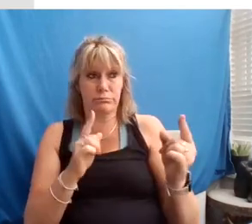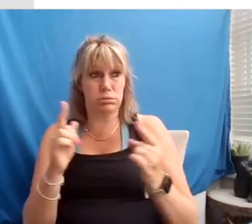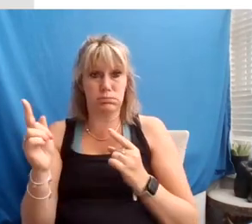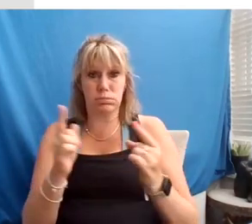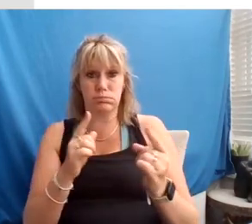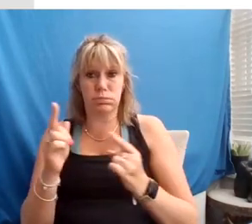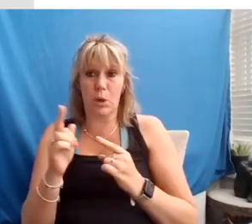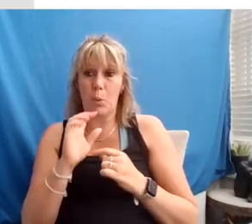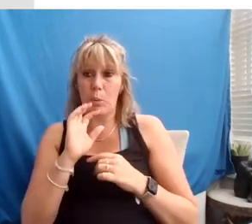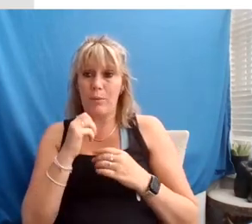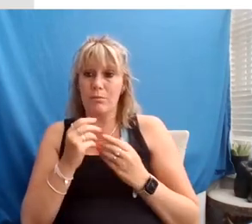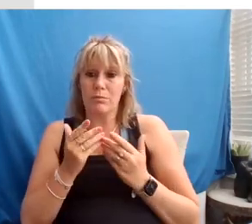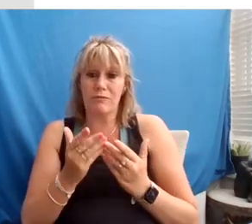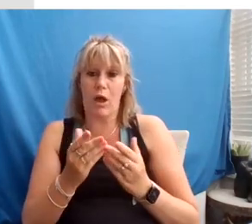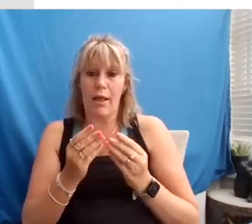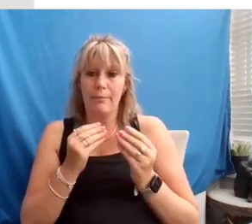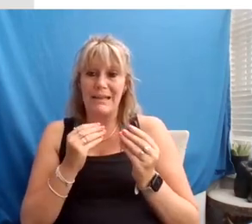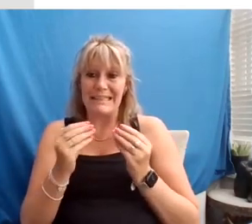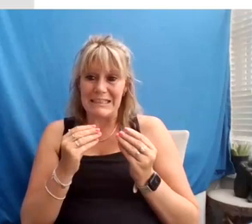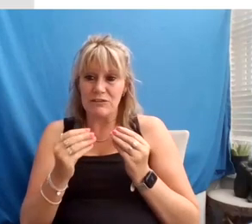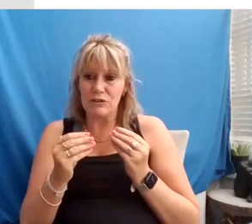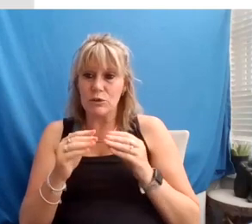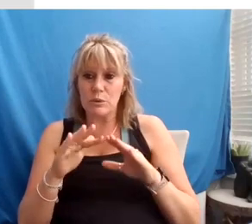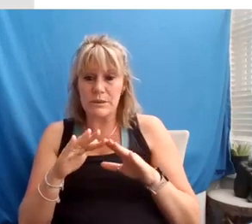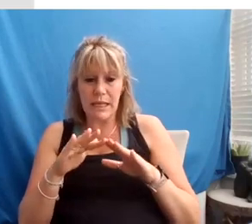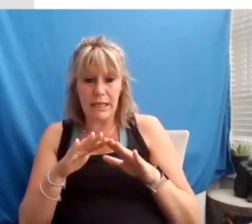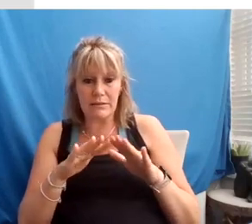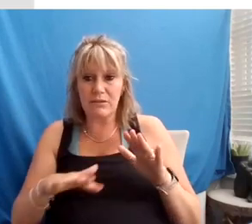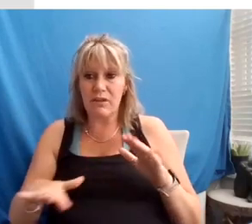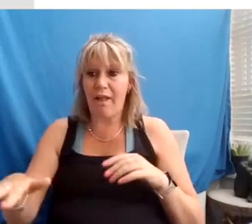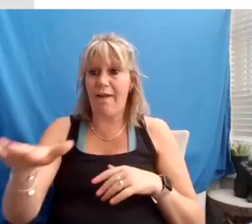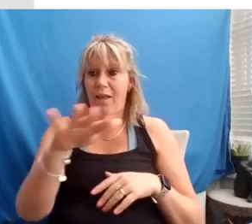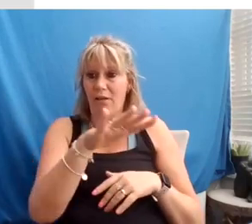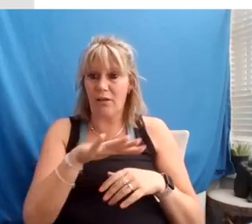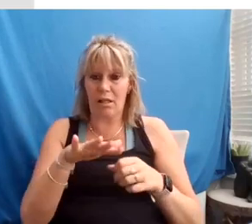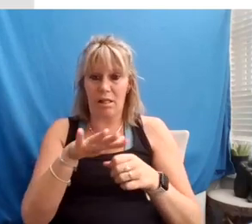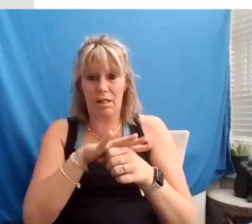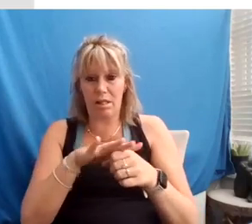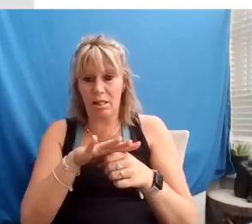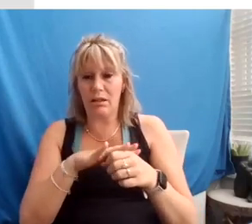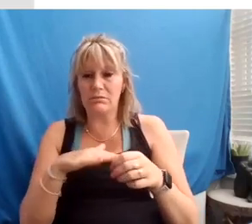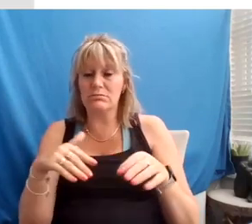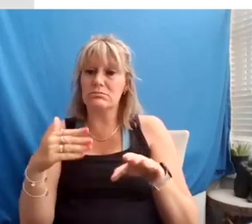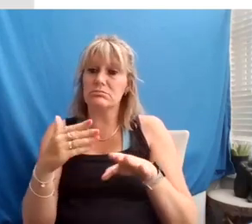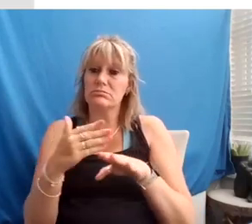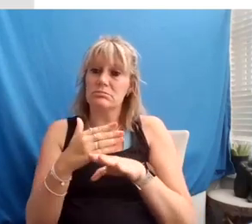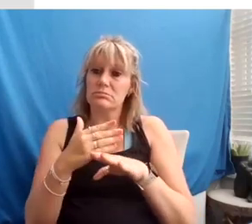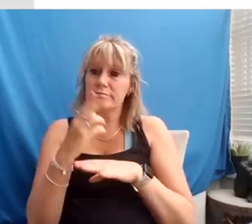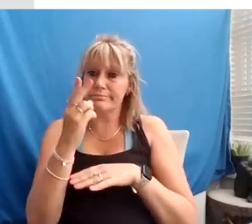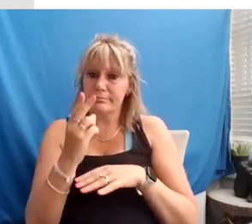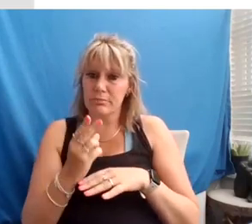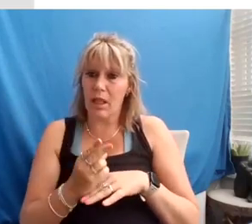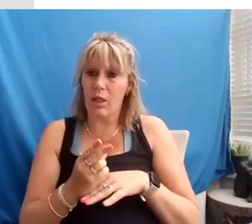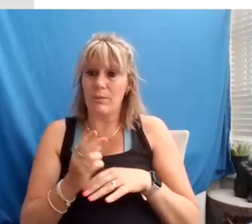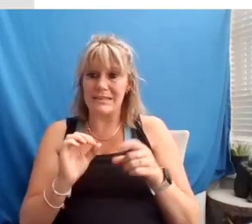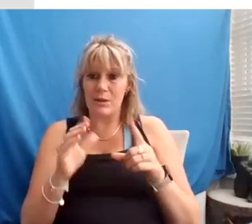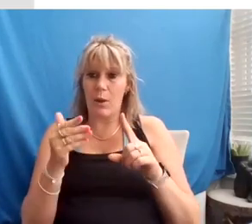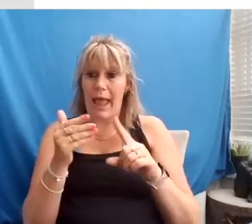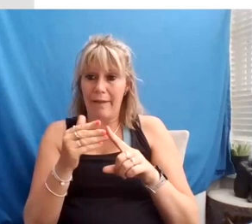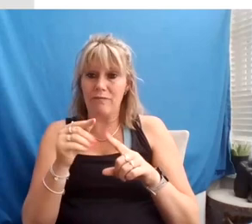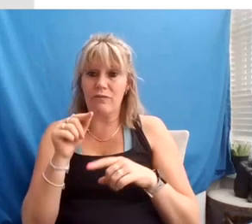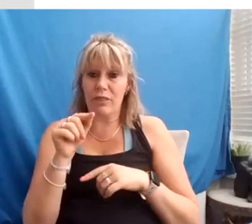and surfaces so that people could find their own way. We still aim to do that, but we have a still life